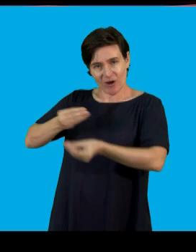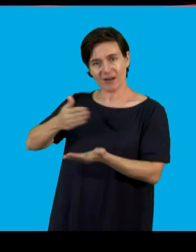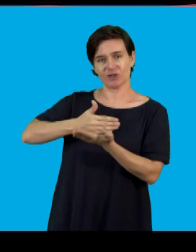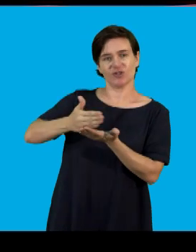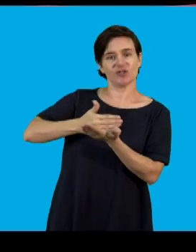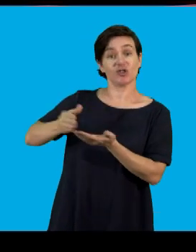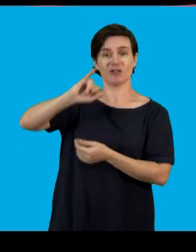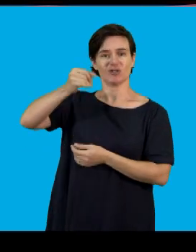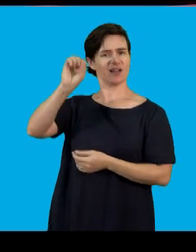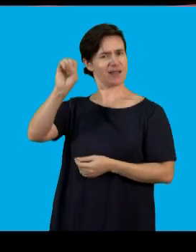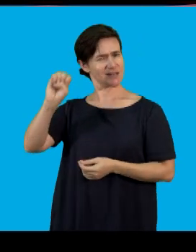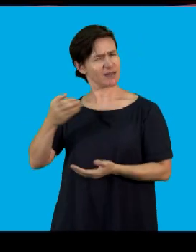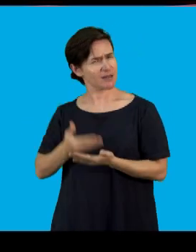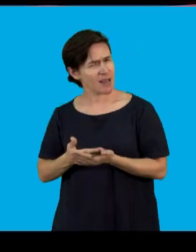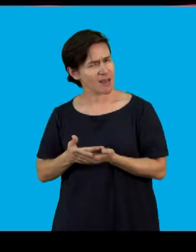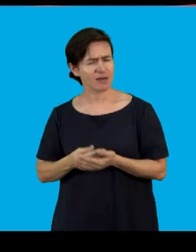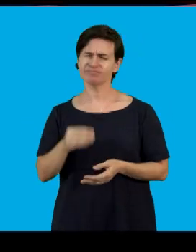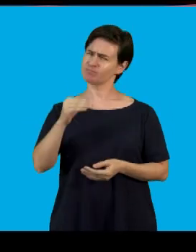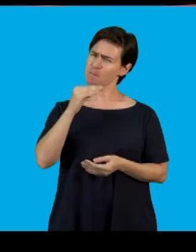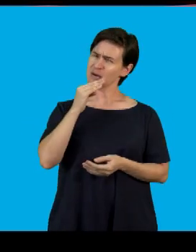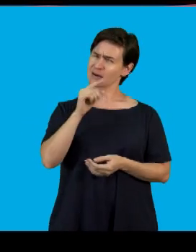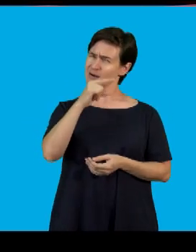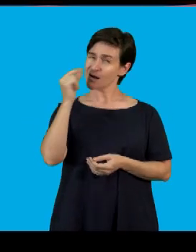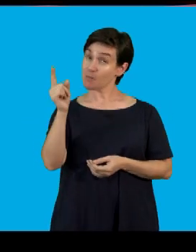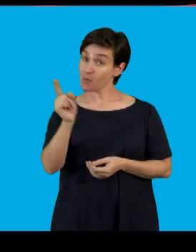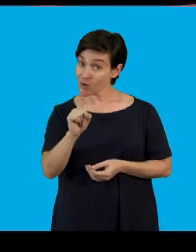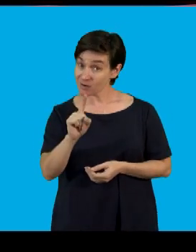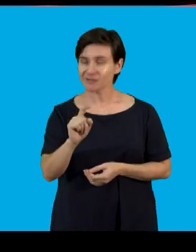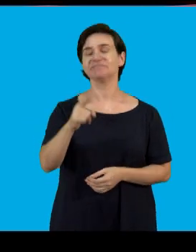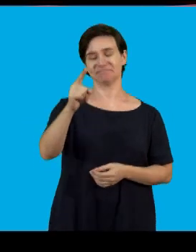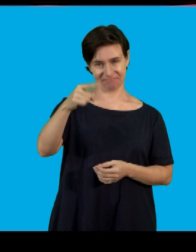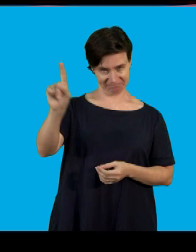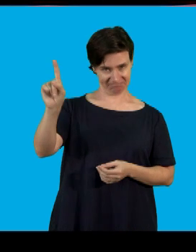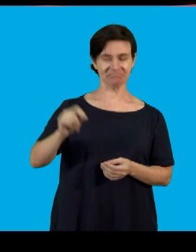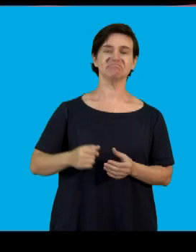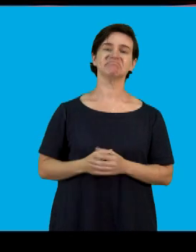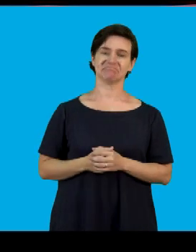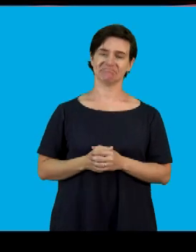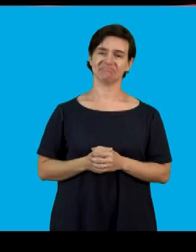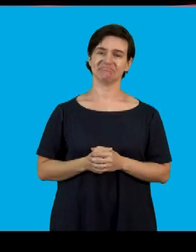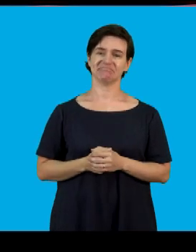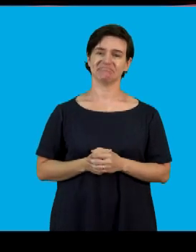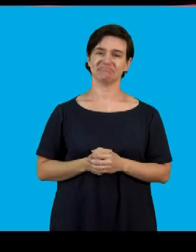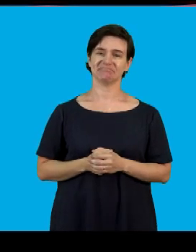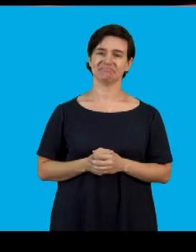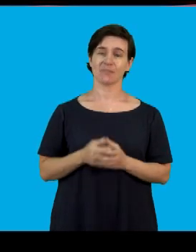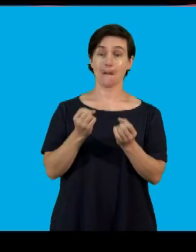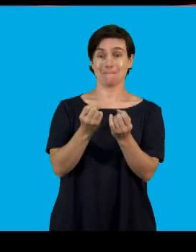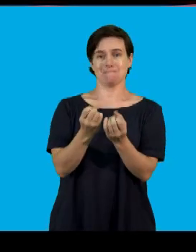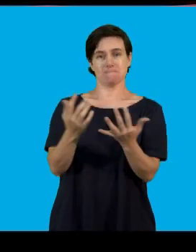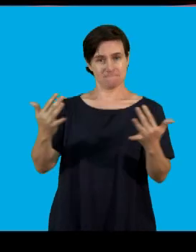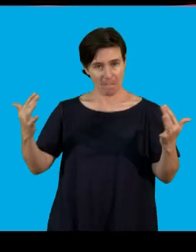the JSE, what do we call that? Yes, you're correct. Right, the correct answer